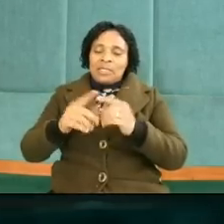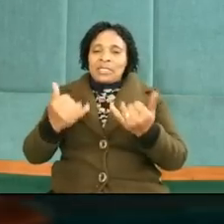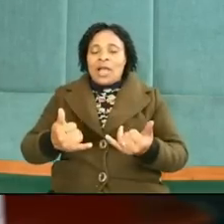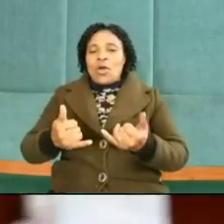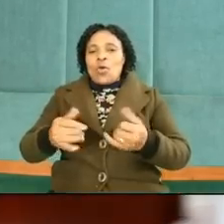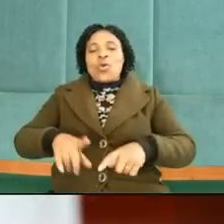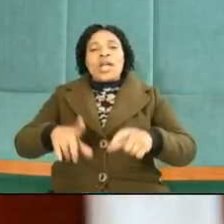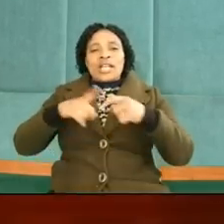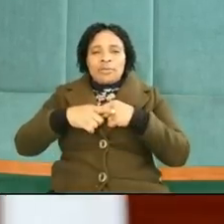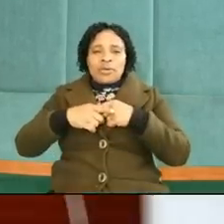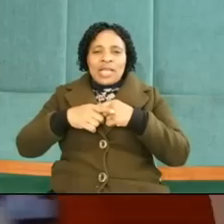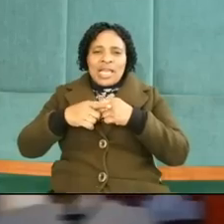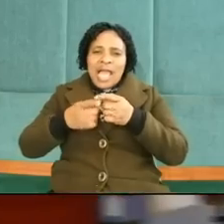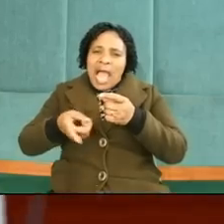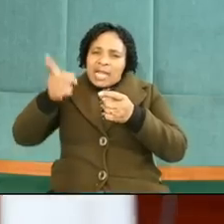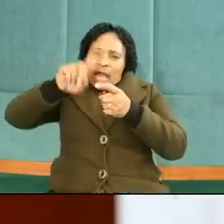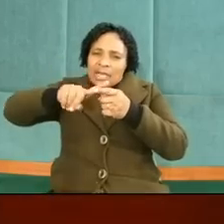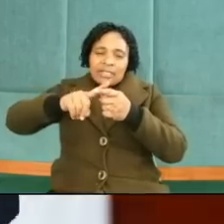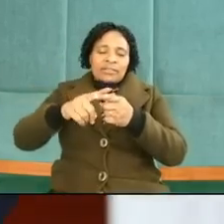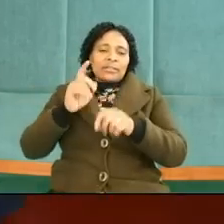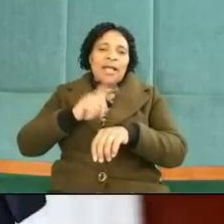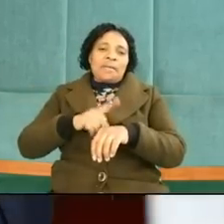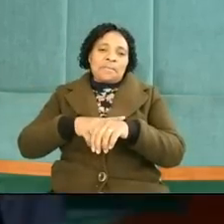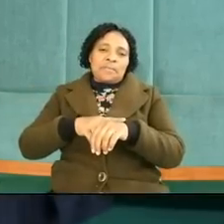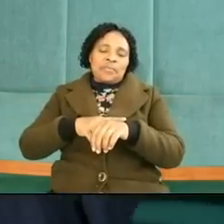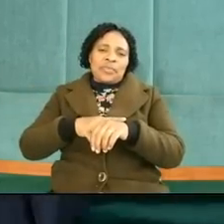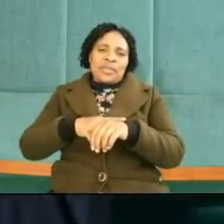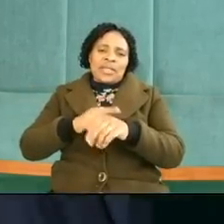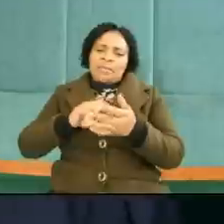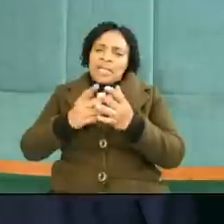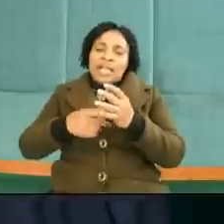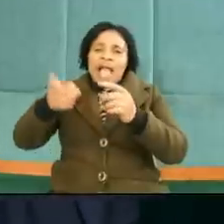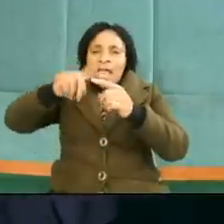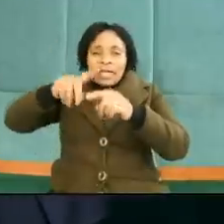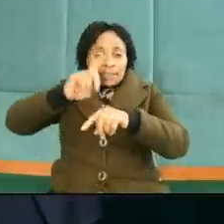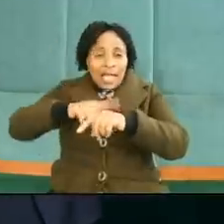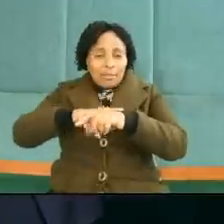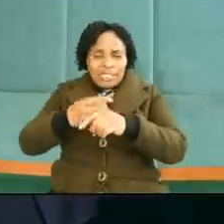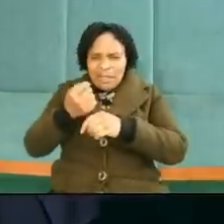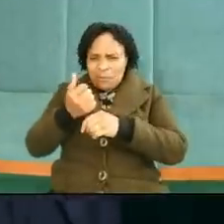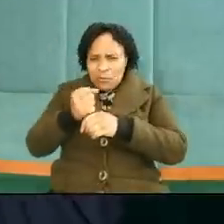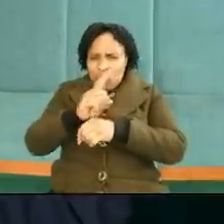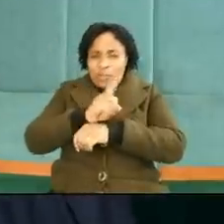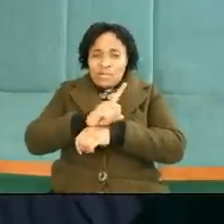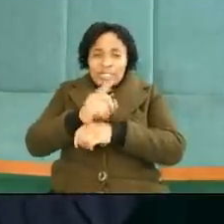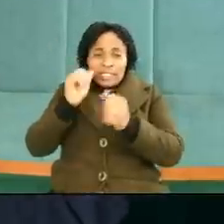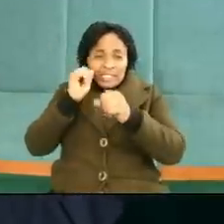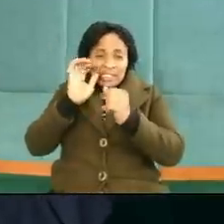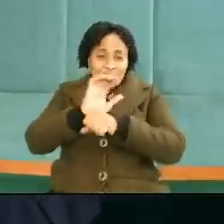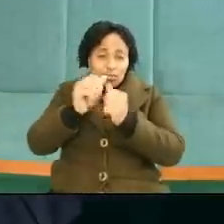We're on extra time. And extra time is always maybe just a few minutes beyond. Is the church